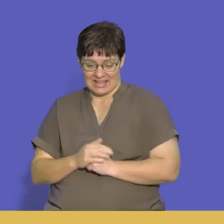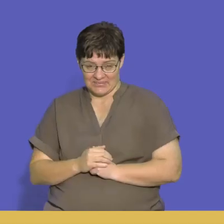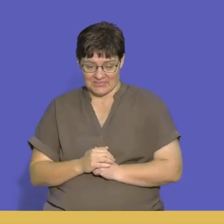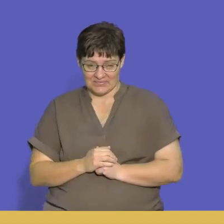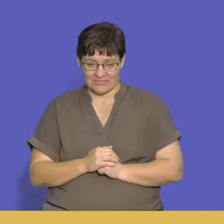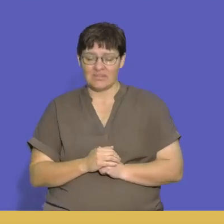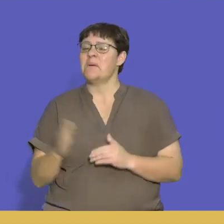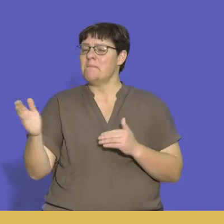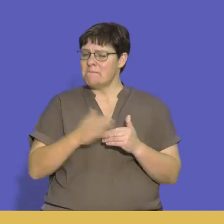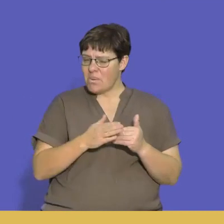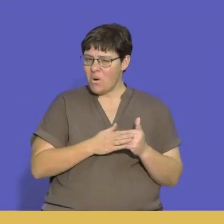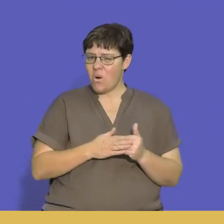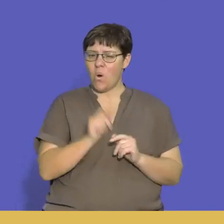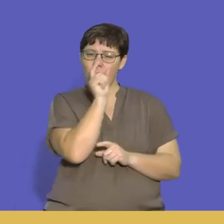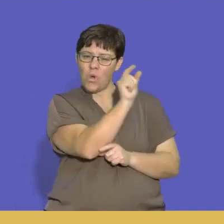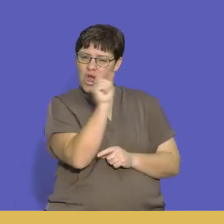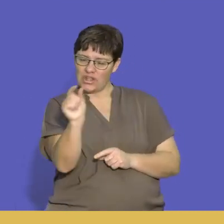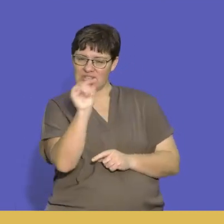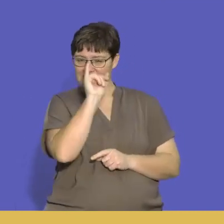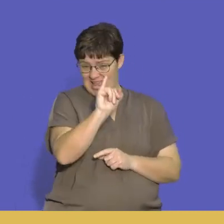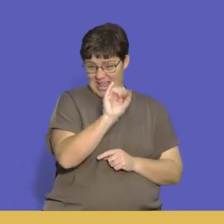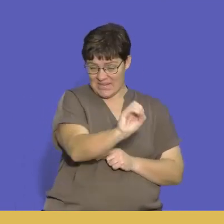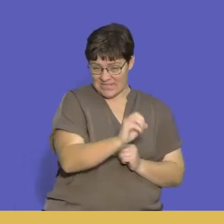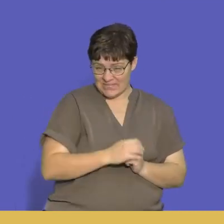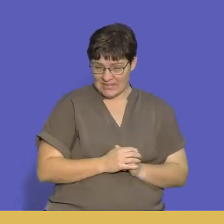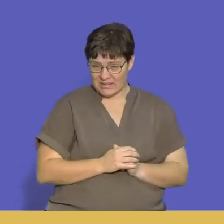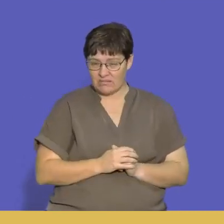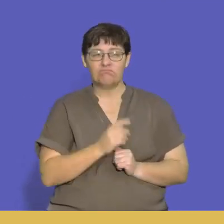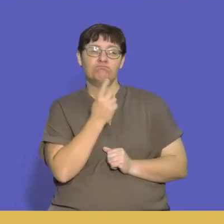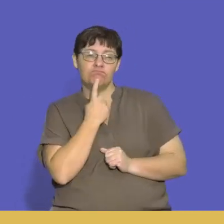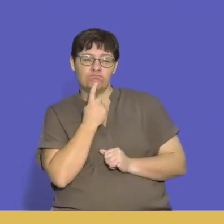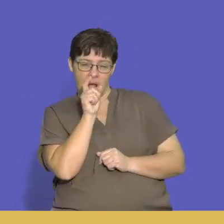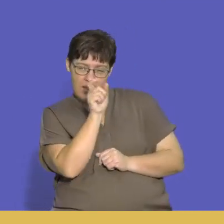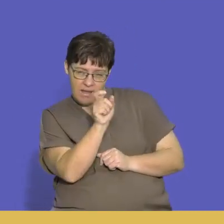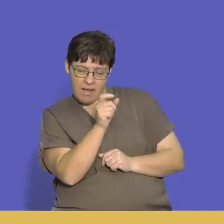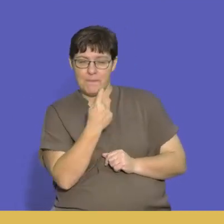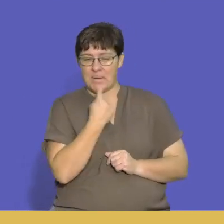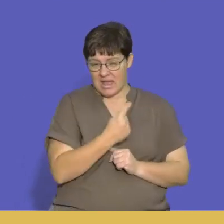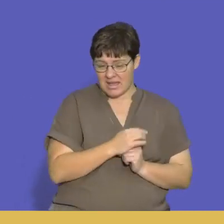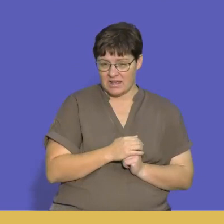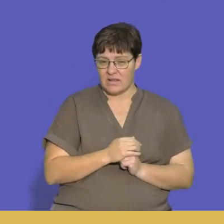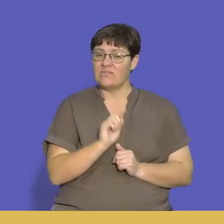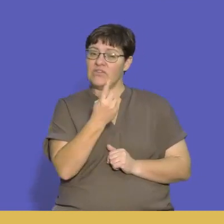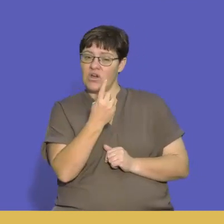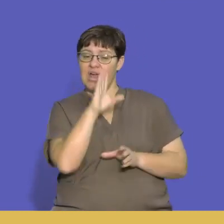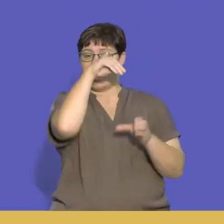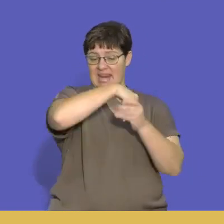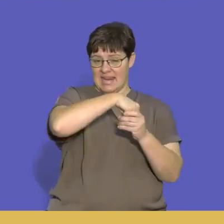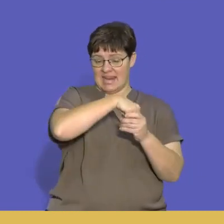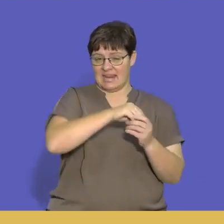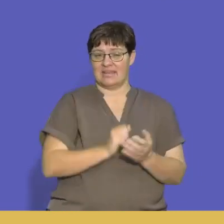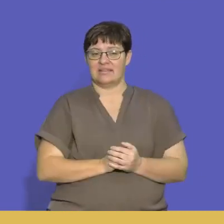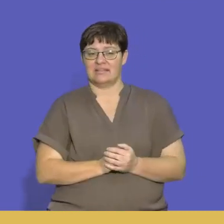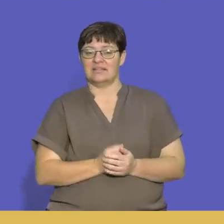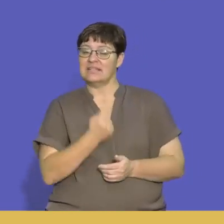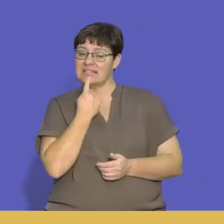Terrific. Let's look at some more E words. Listen to the word and then say it. The first word is